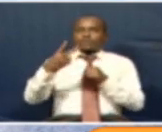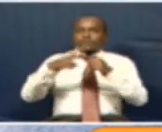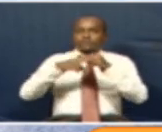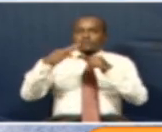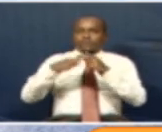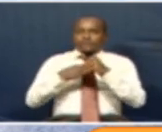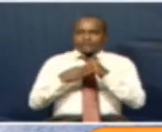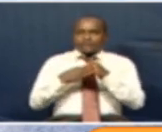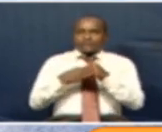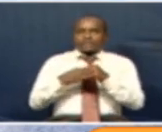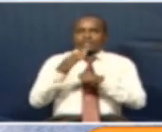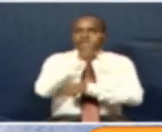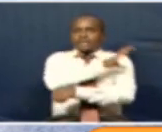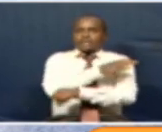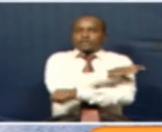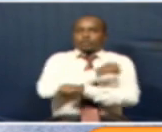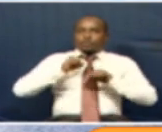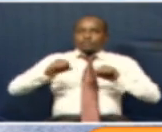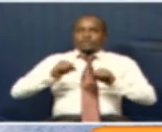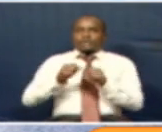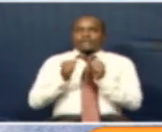16,278 clinical officers,